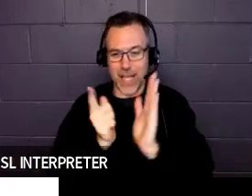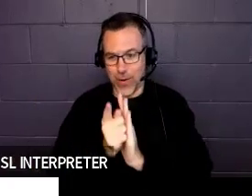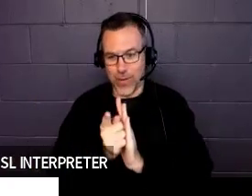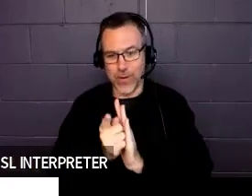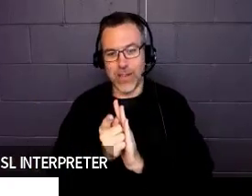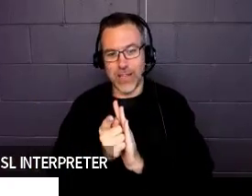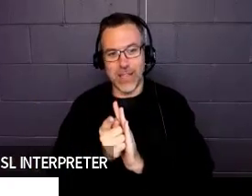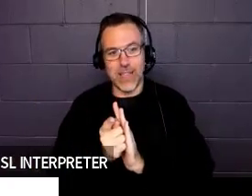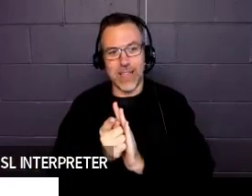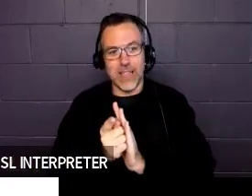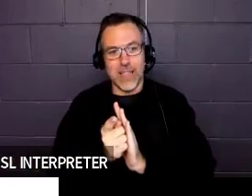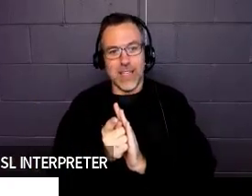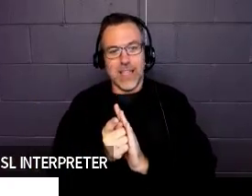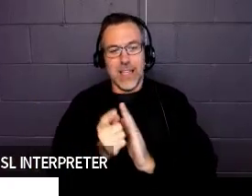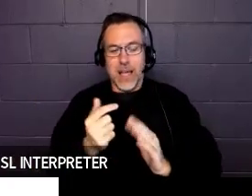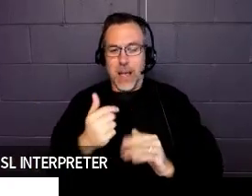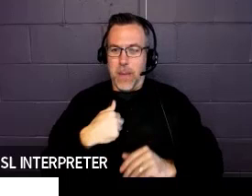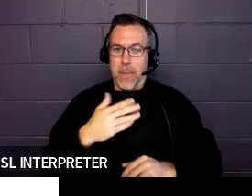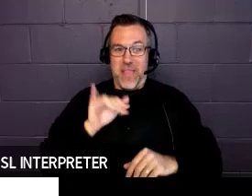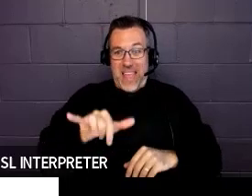Made it through my first solo